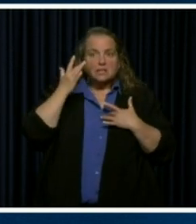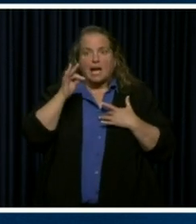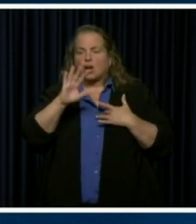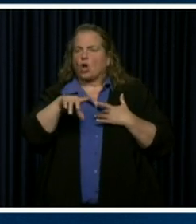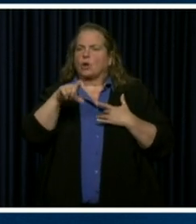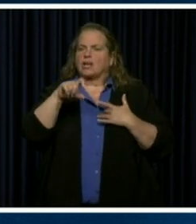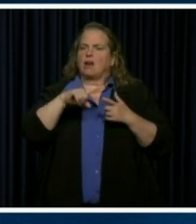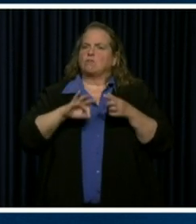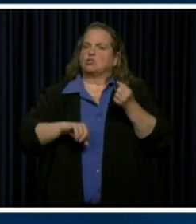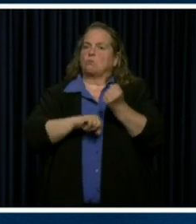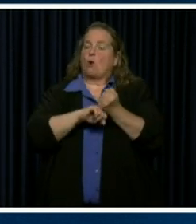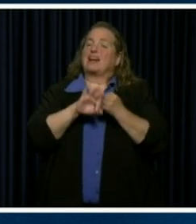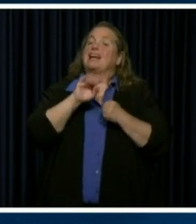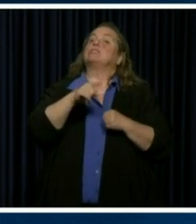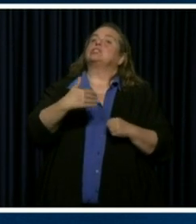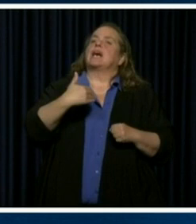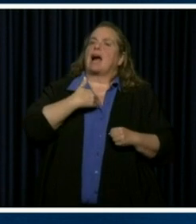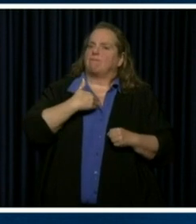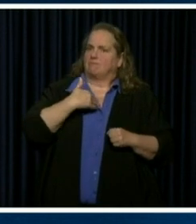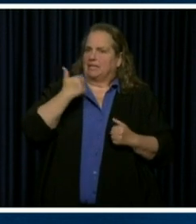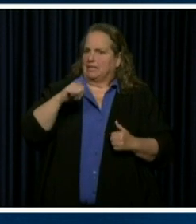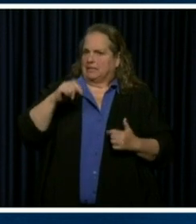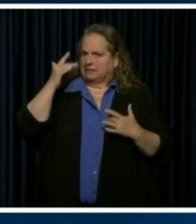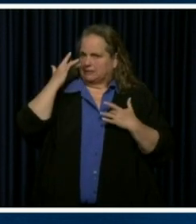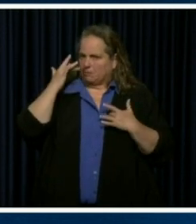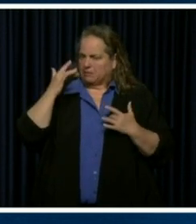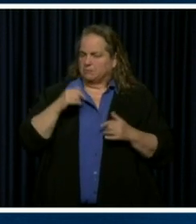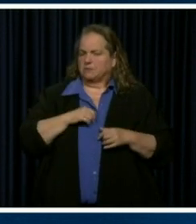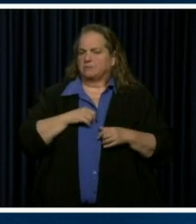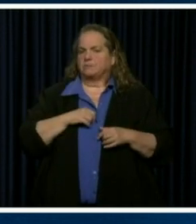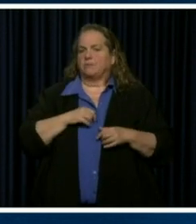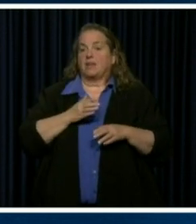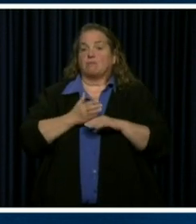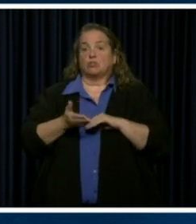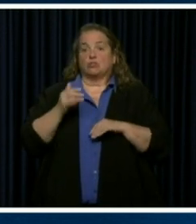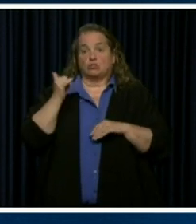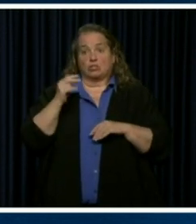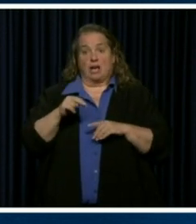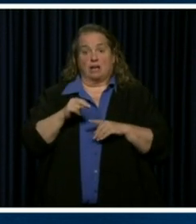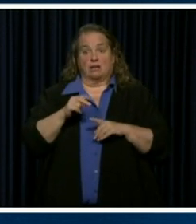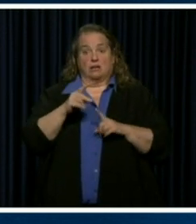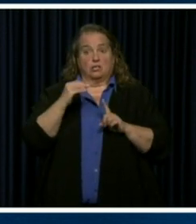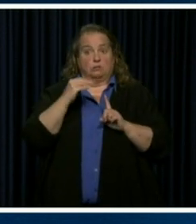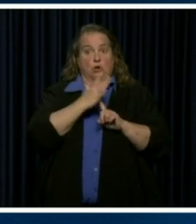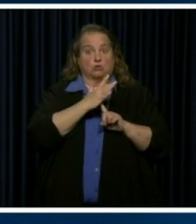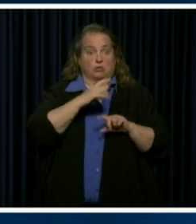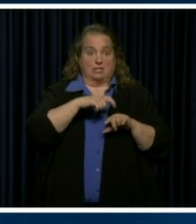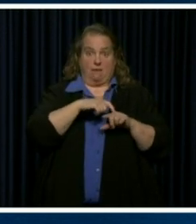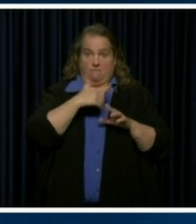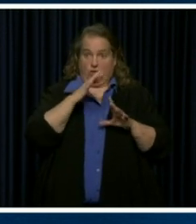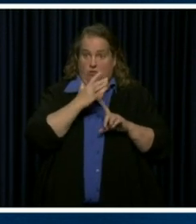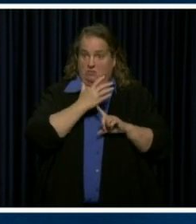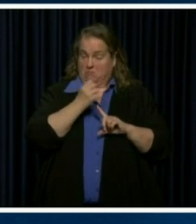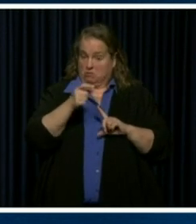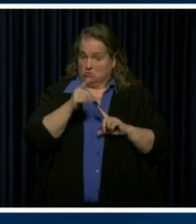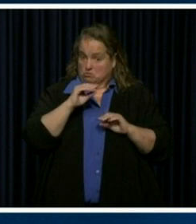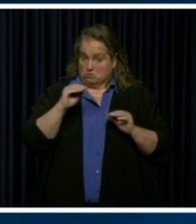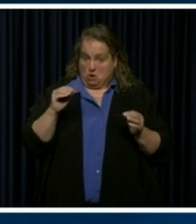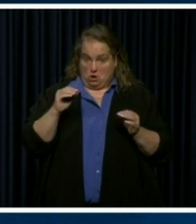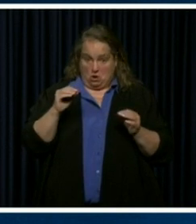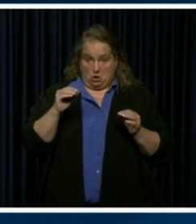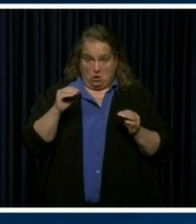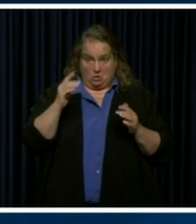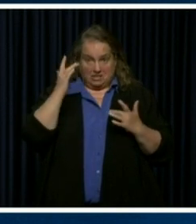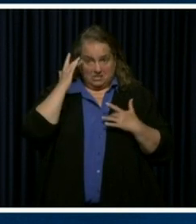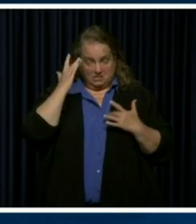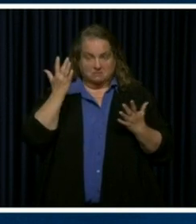start noticing symptoms. After Jan's exposure timeline has expired and she hasn't encountered any symptoms, she